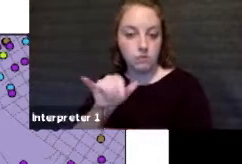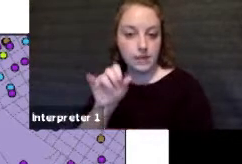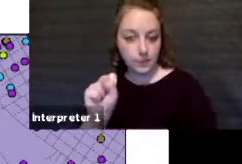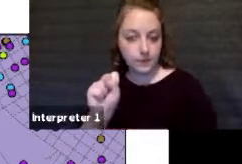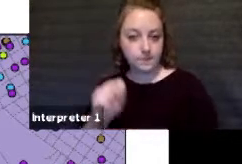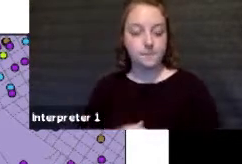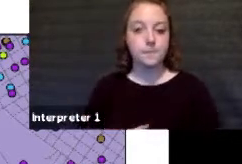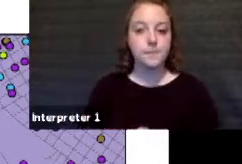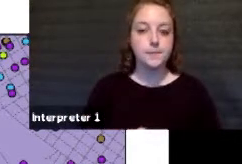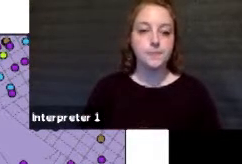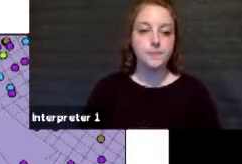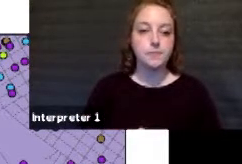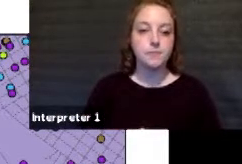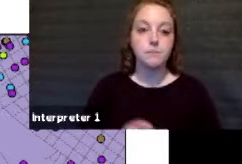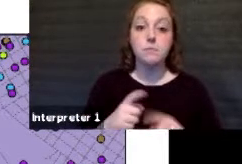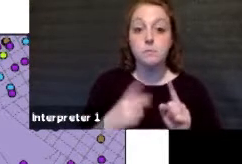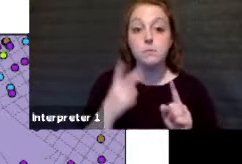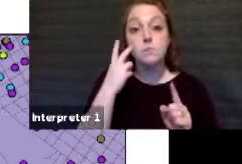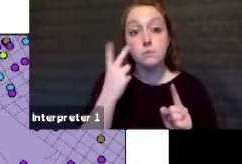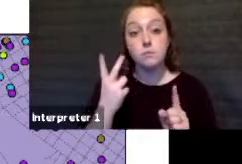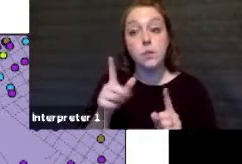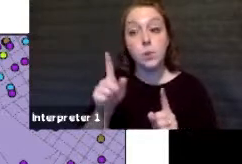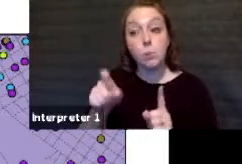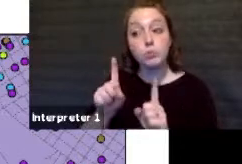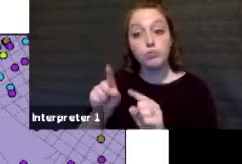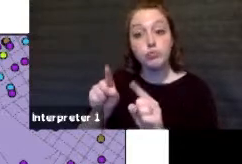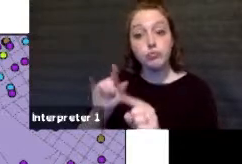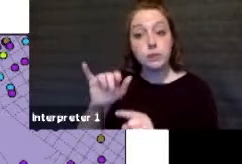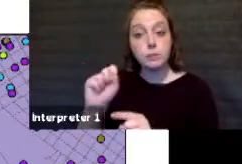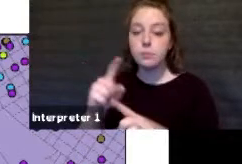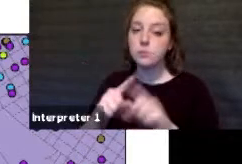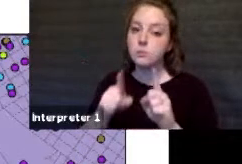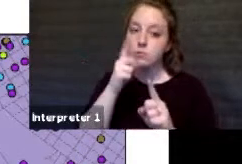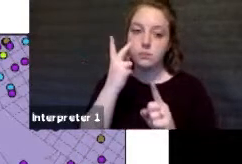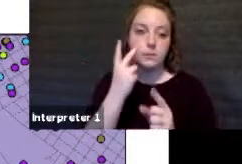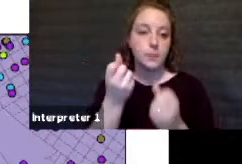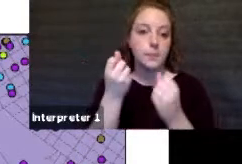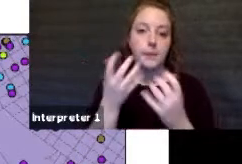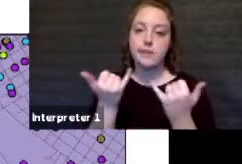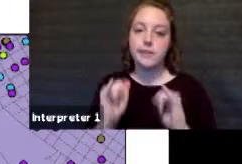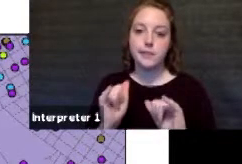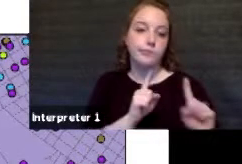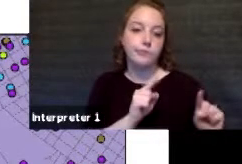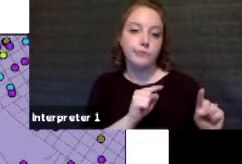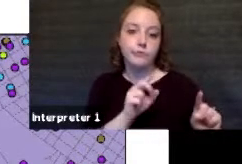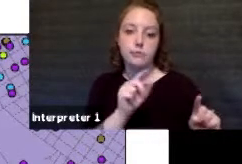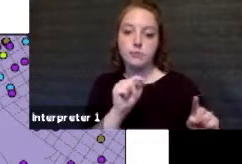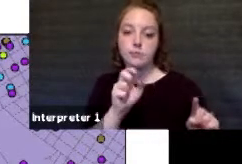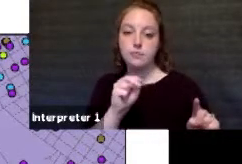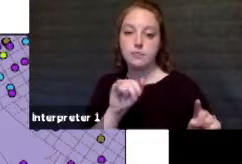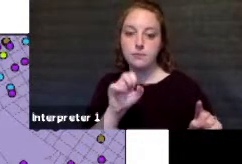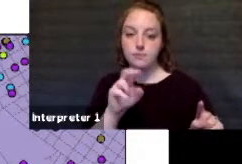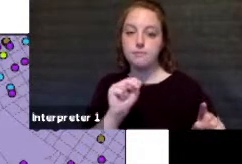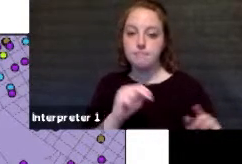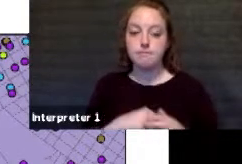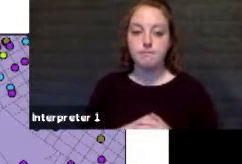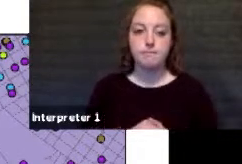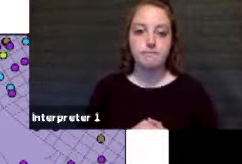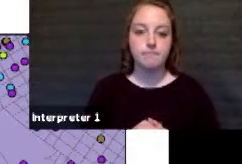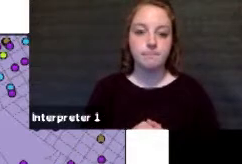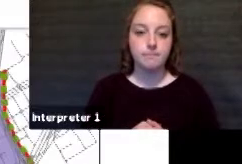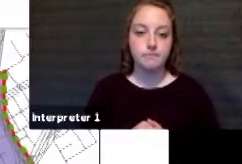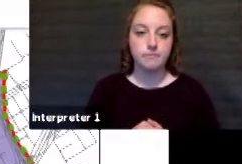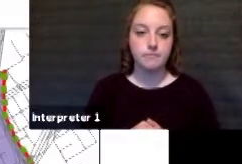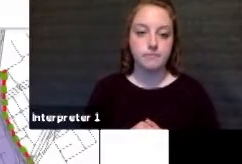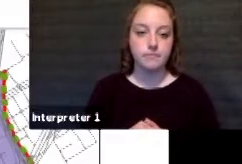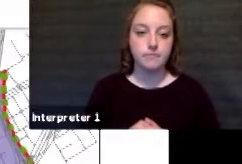But you can see in practice, we still have a lot of students from that Crestview zone going over. If we can roll forward to take a look at